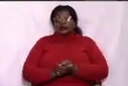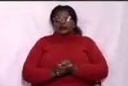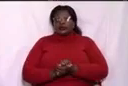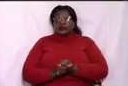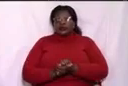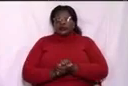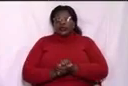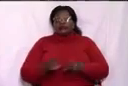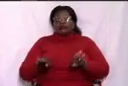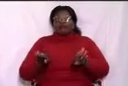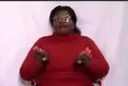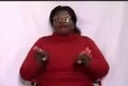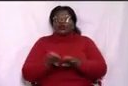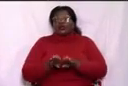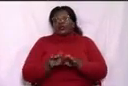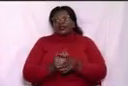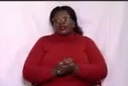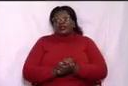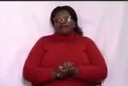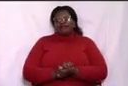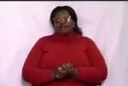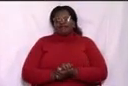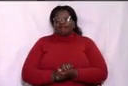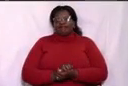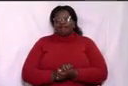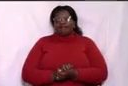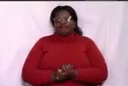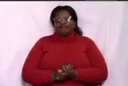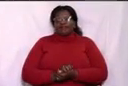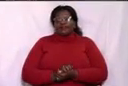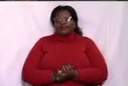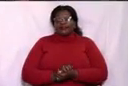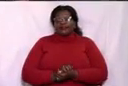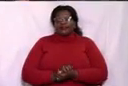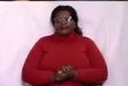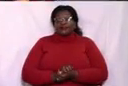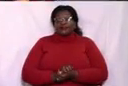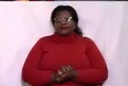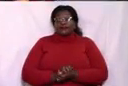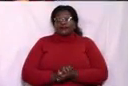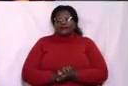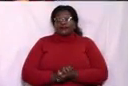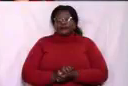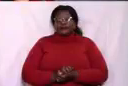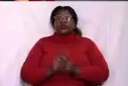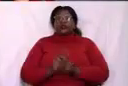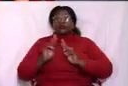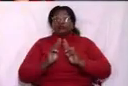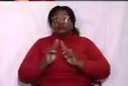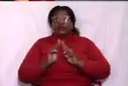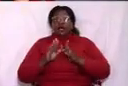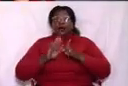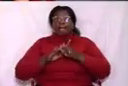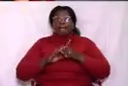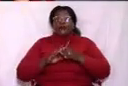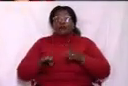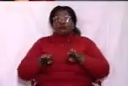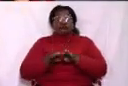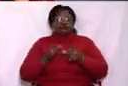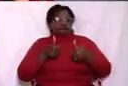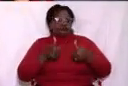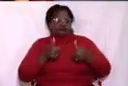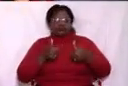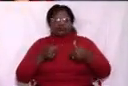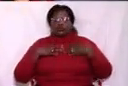pop. Nice. Now you talked about making great stuff and you making